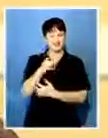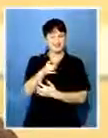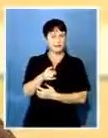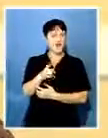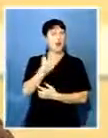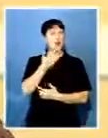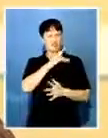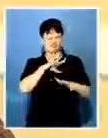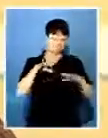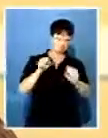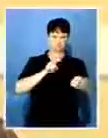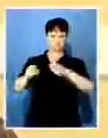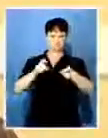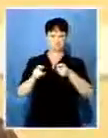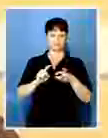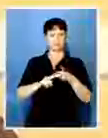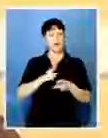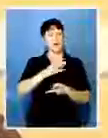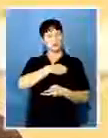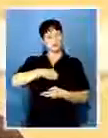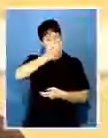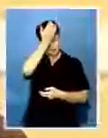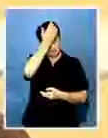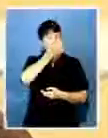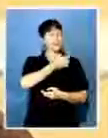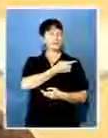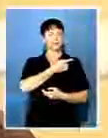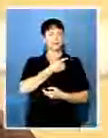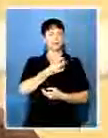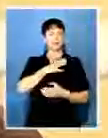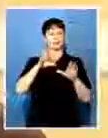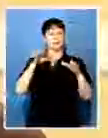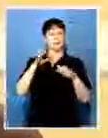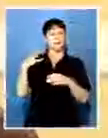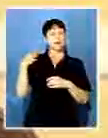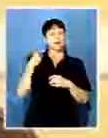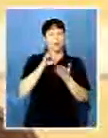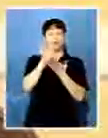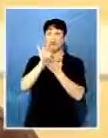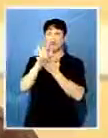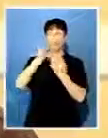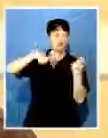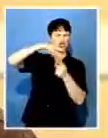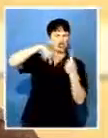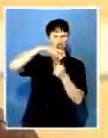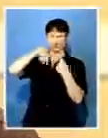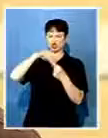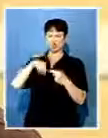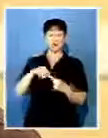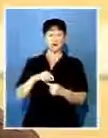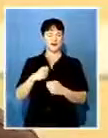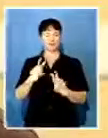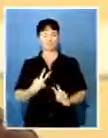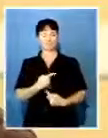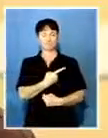reshuffling that has taken place by President Jacob Zuma, and ultimately whose interest is in amassing